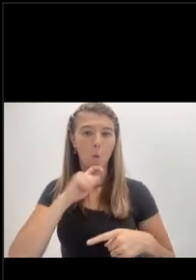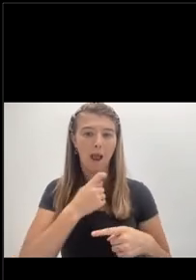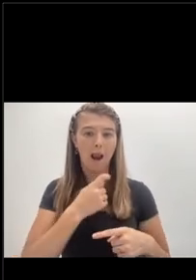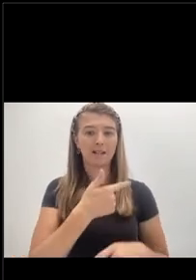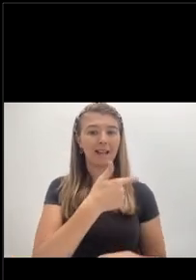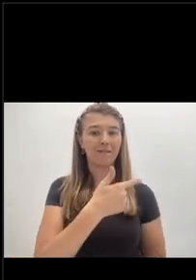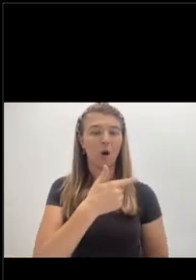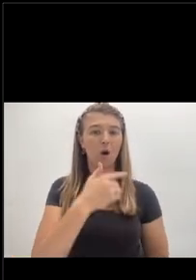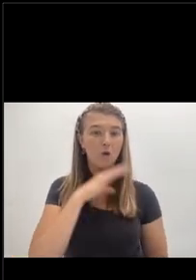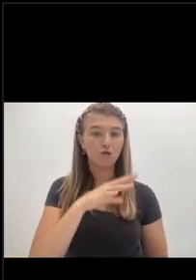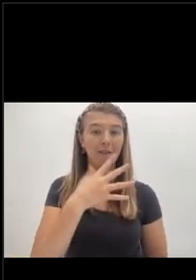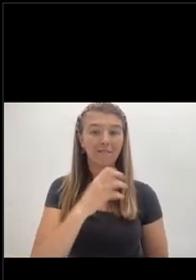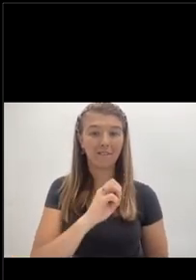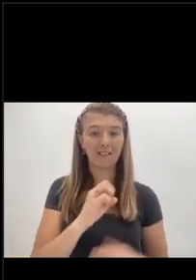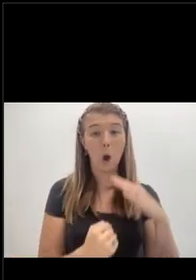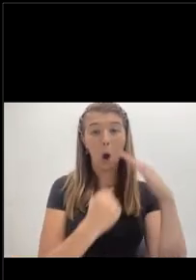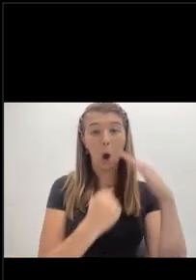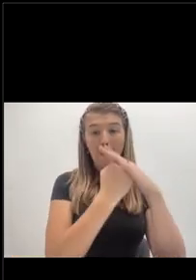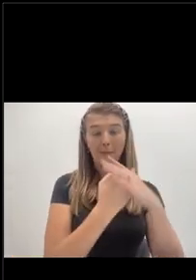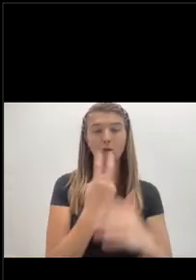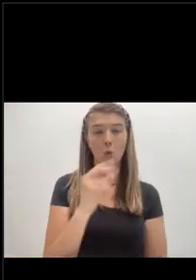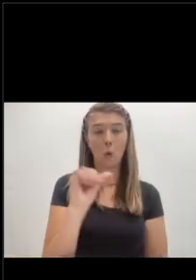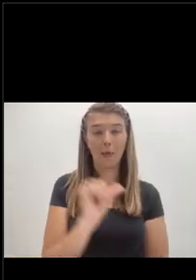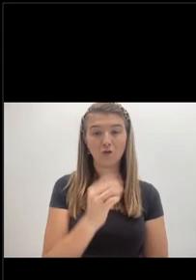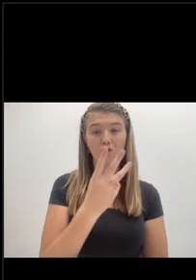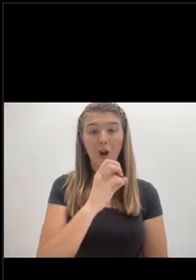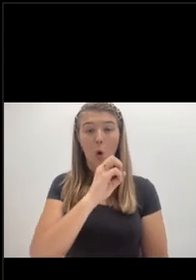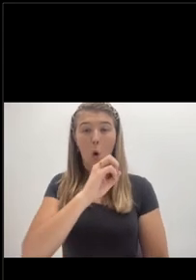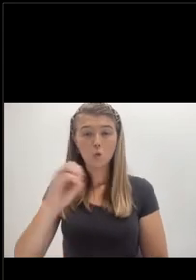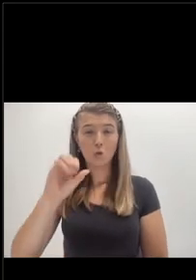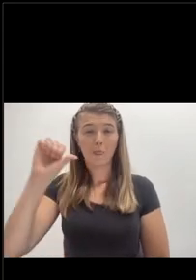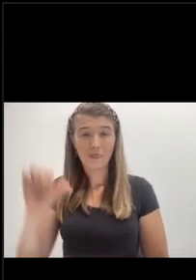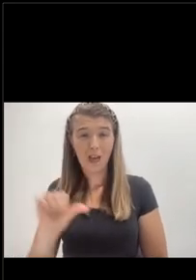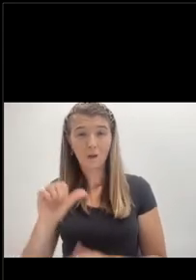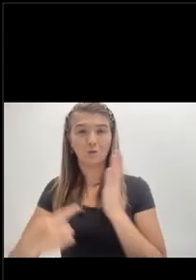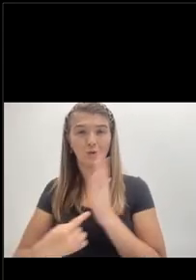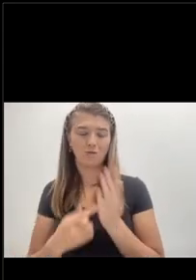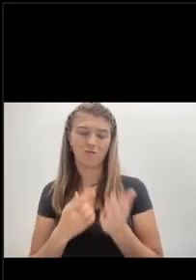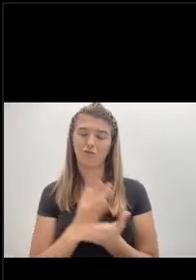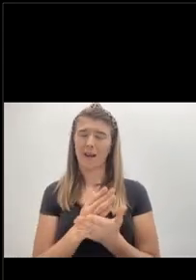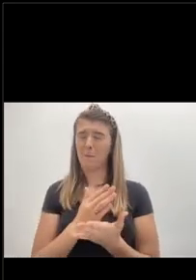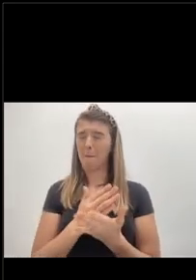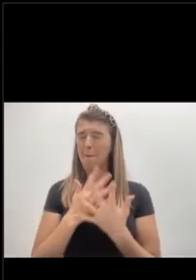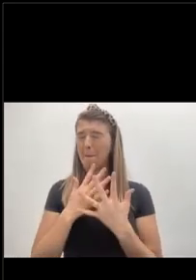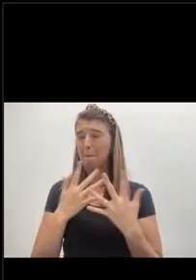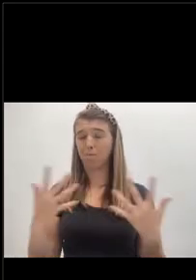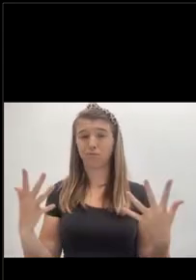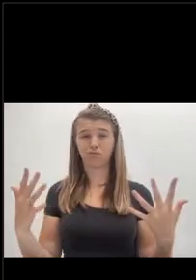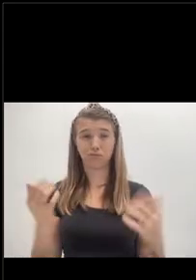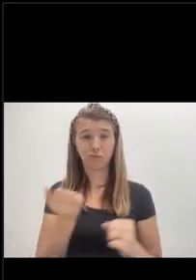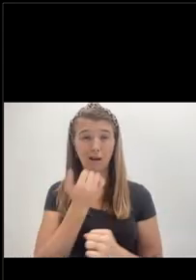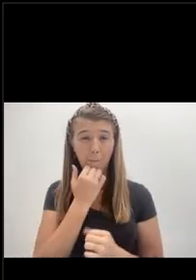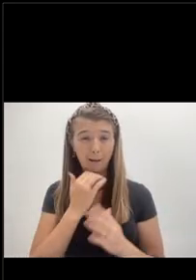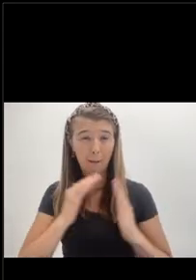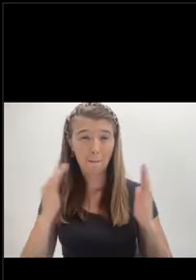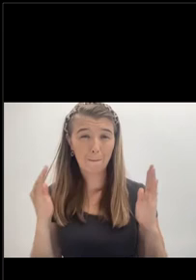to 2,300,000 tons. It's incredible numbers. But this is pretty much where we expect to